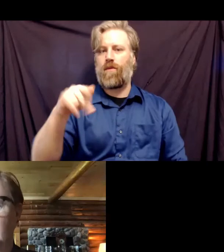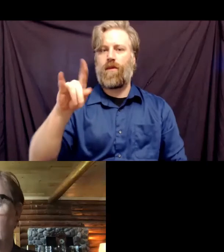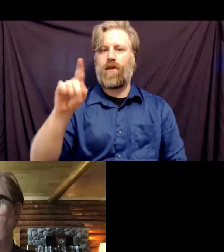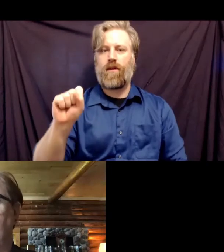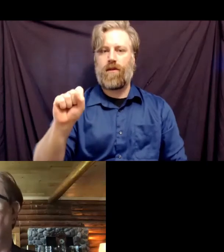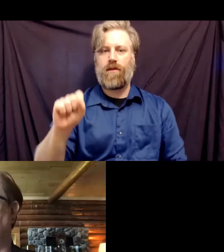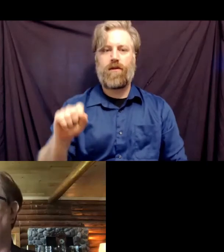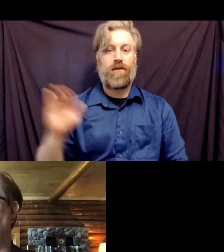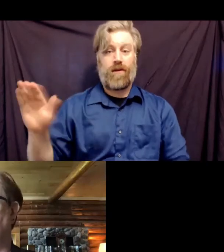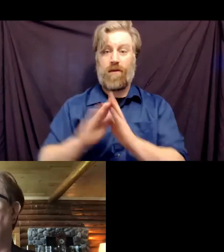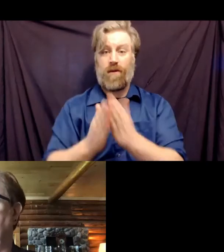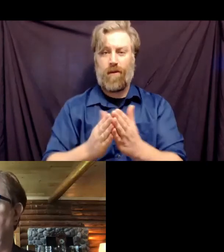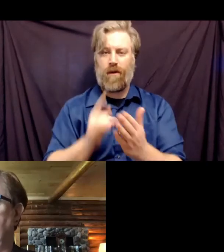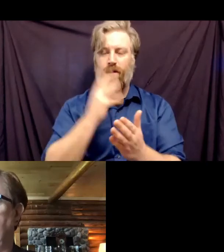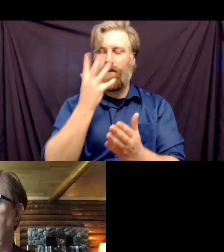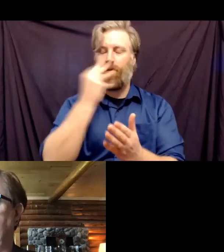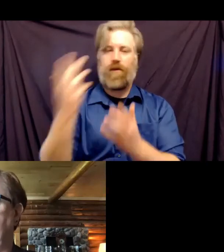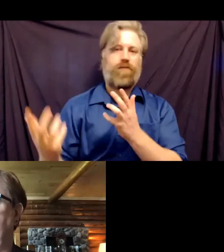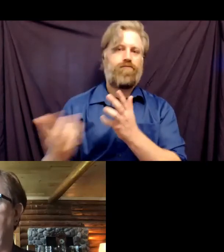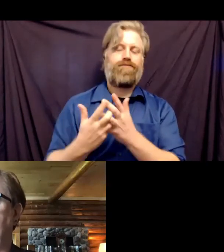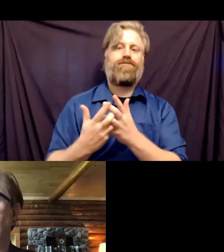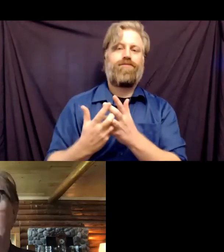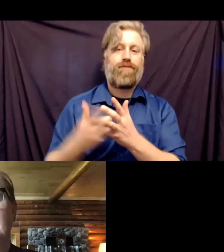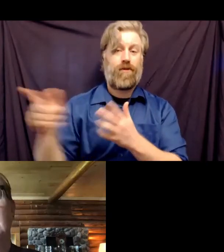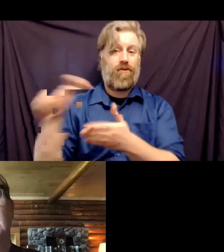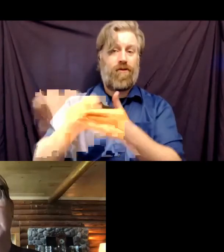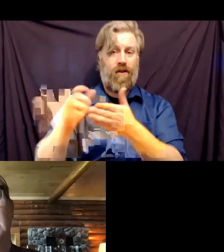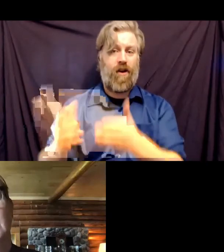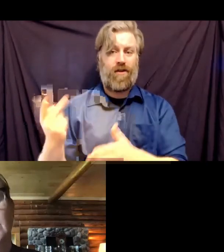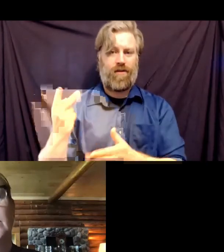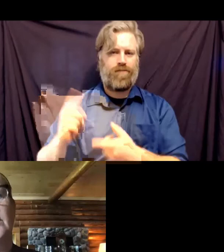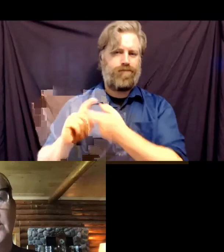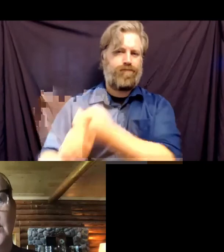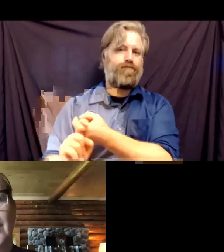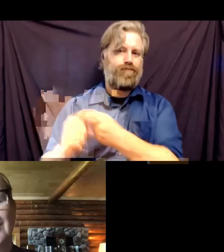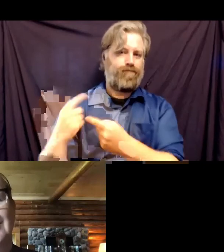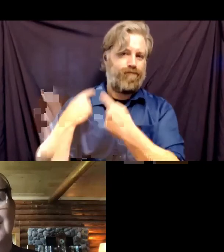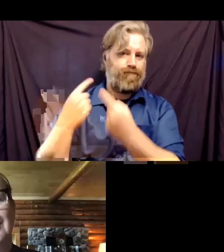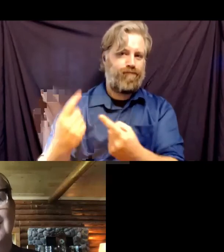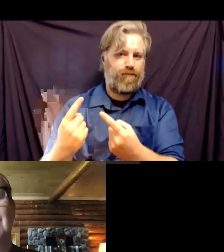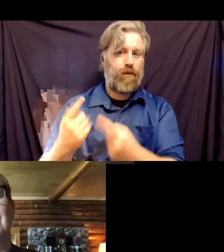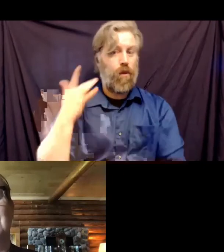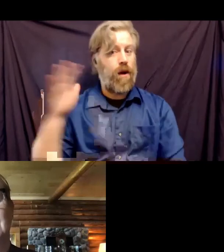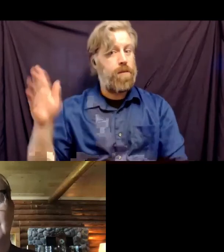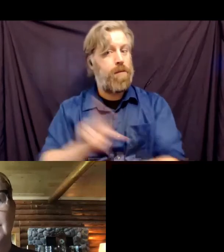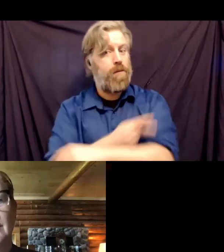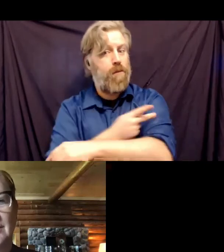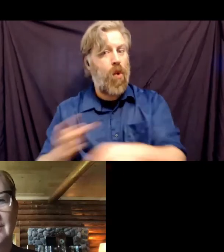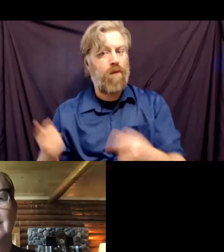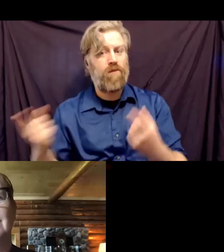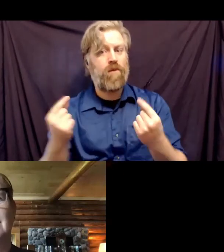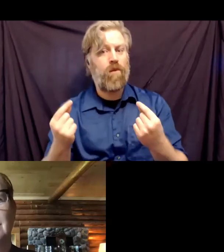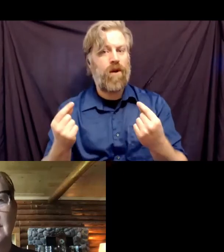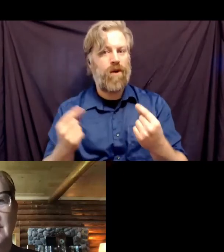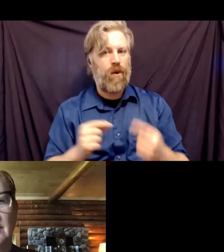or book for me. And he's become a good friend of mine because so many of his poems, he just let go with these little